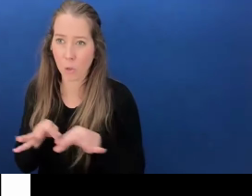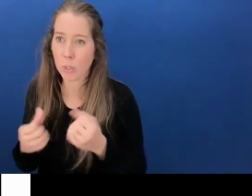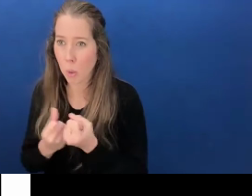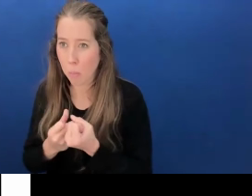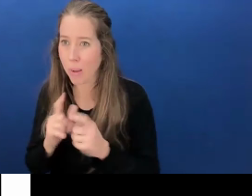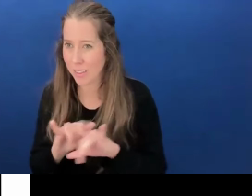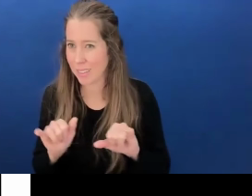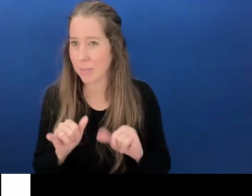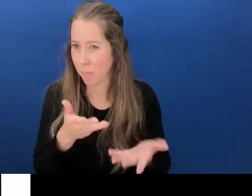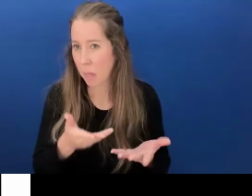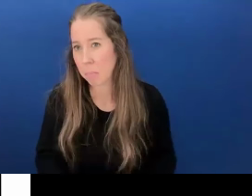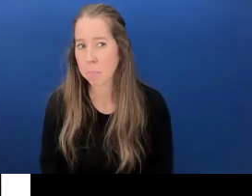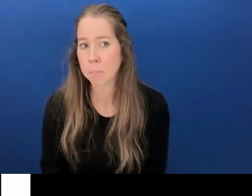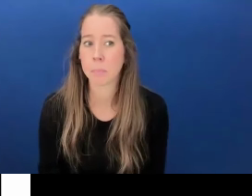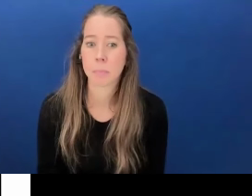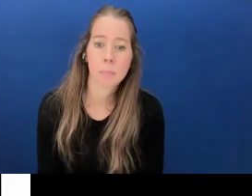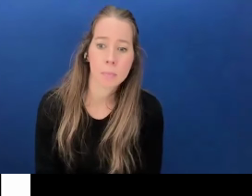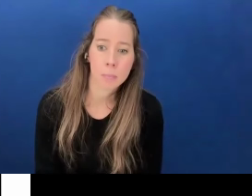program.